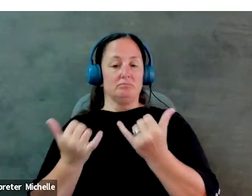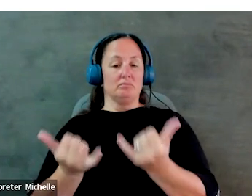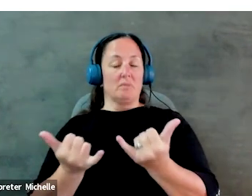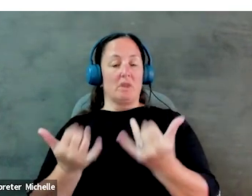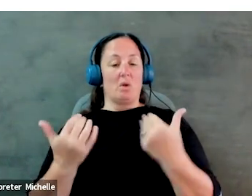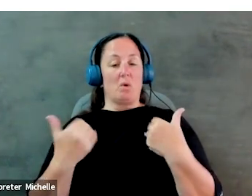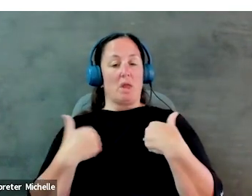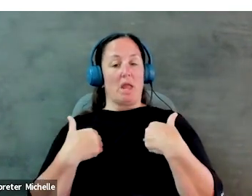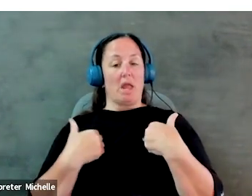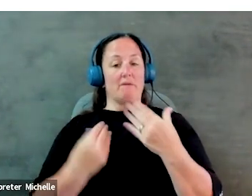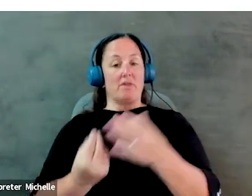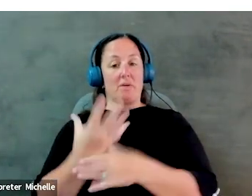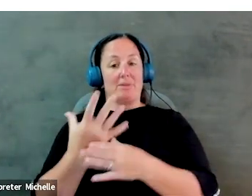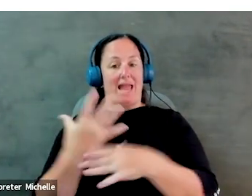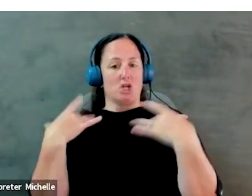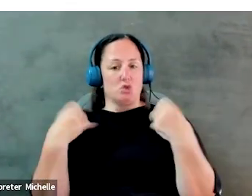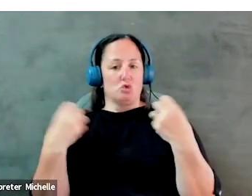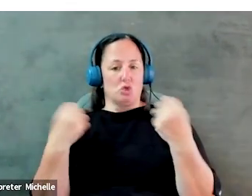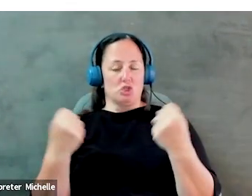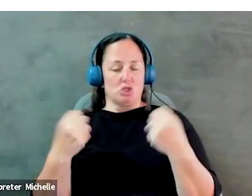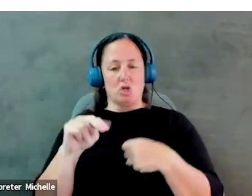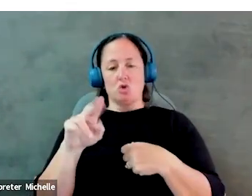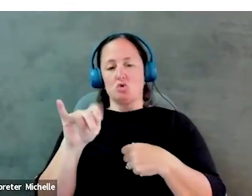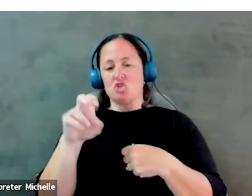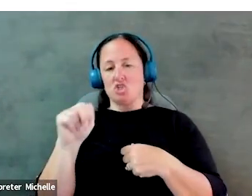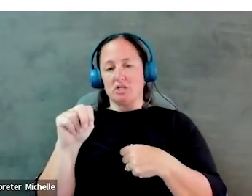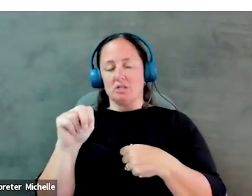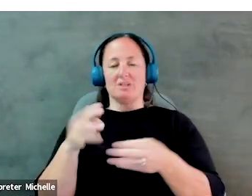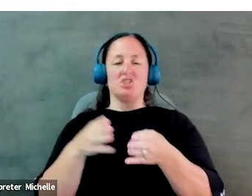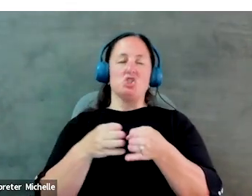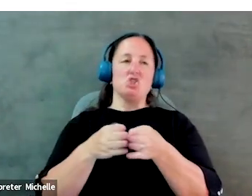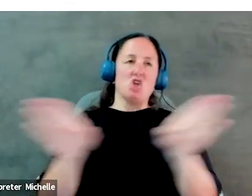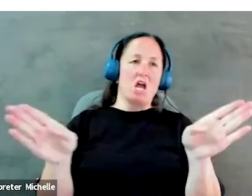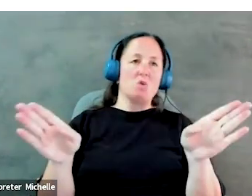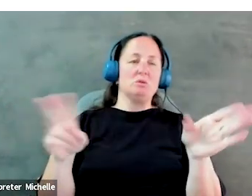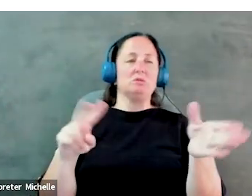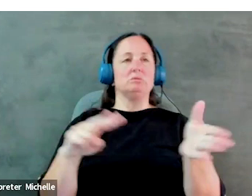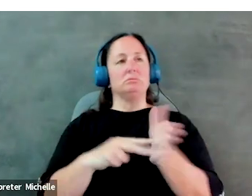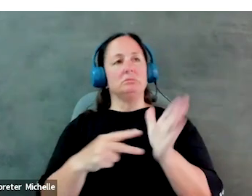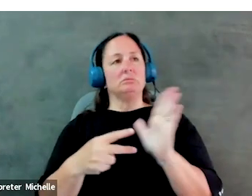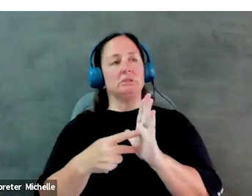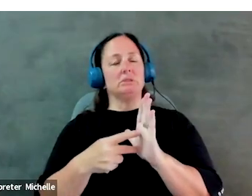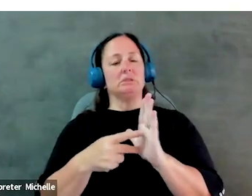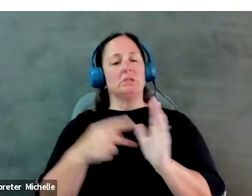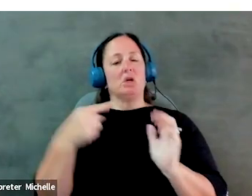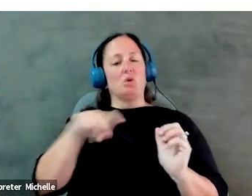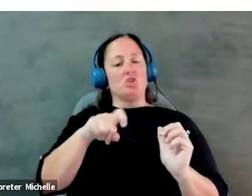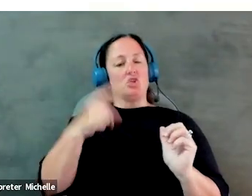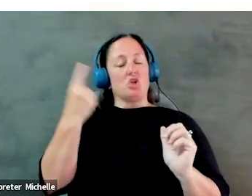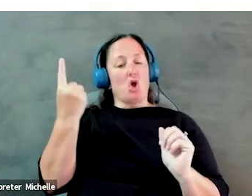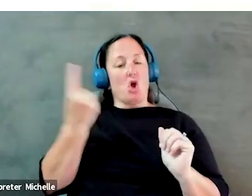And then we have the plant nutrition. In general terms, what we